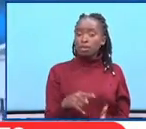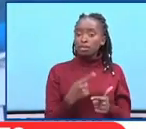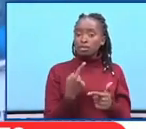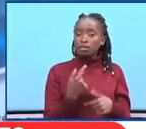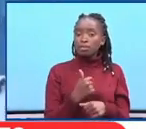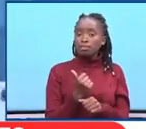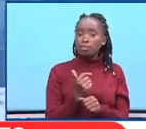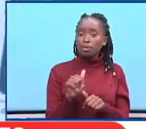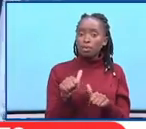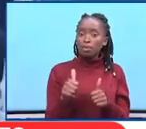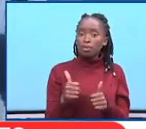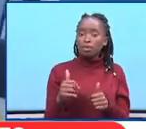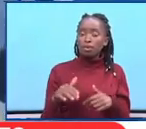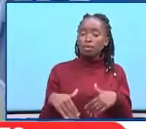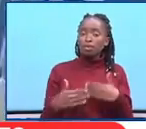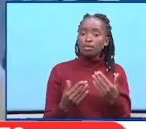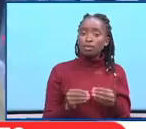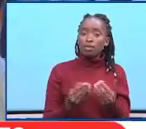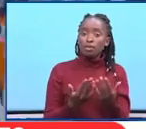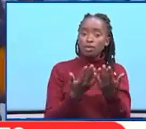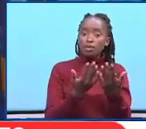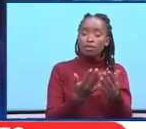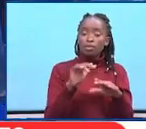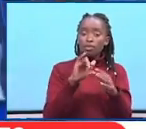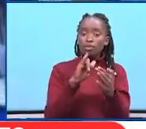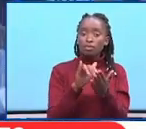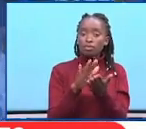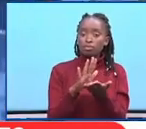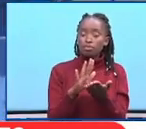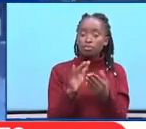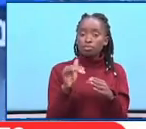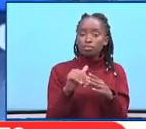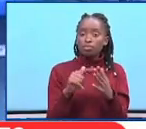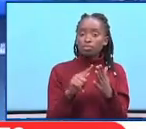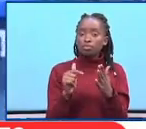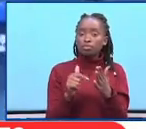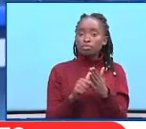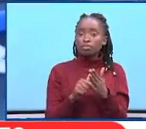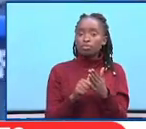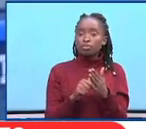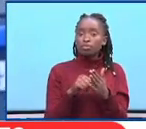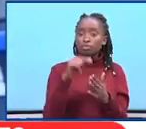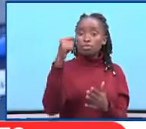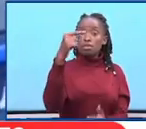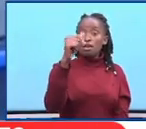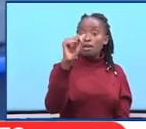will offer a framework for transforming the gambling industry into a